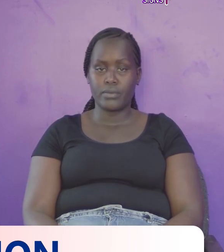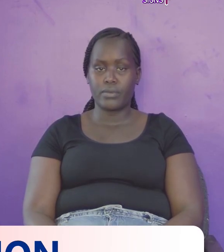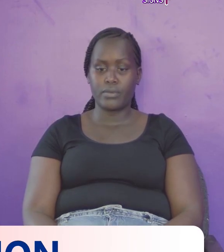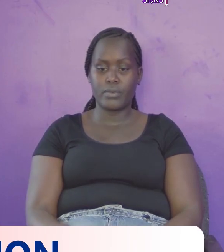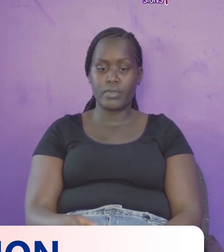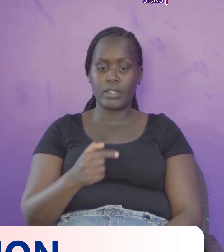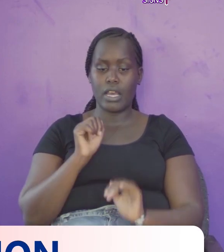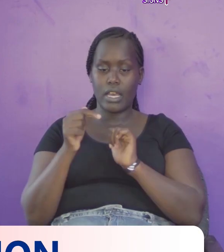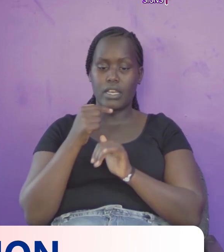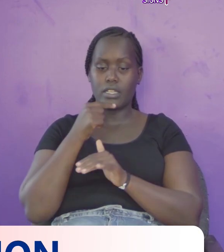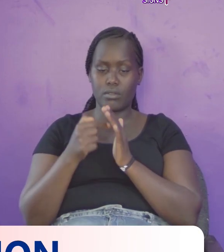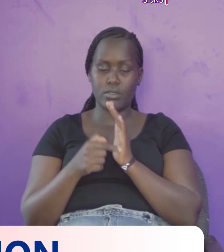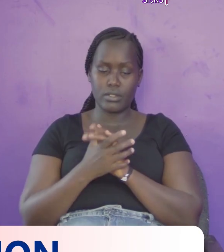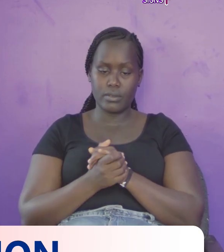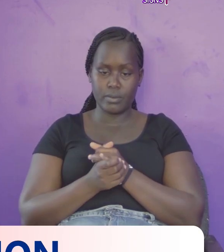say?